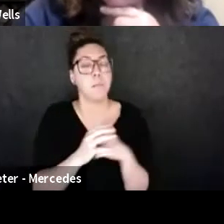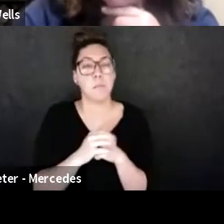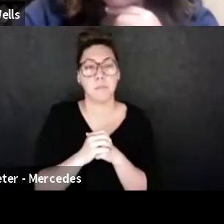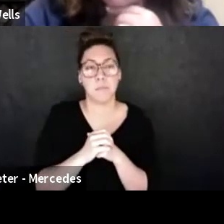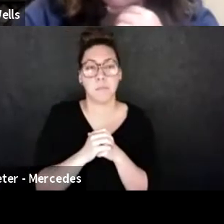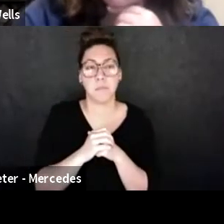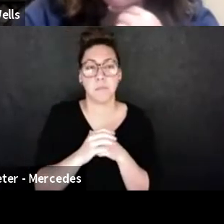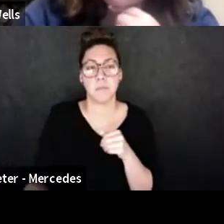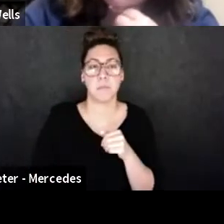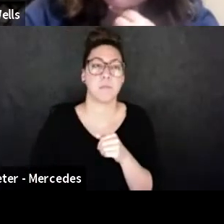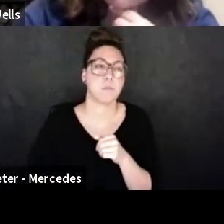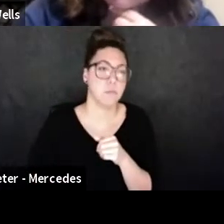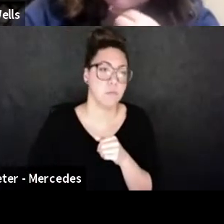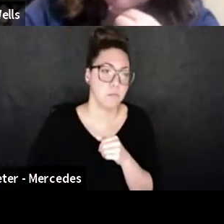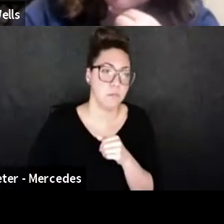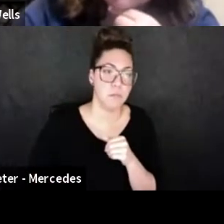Or